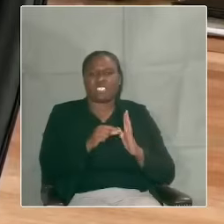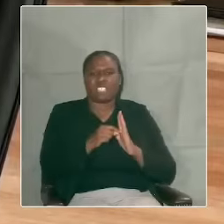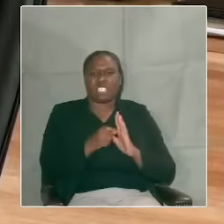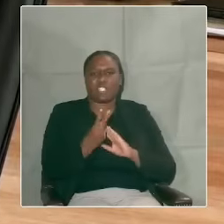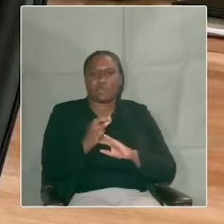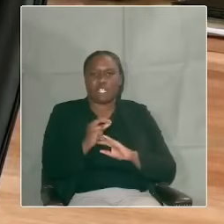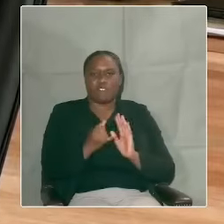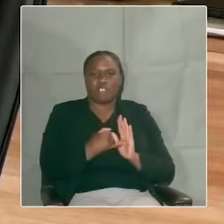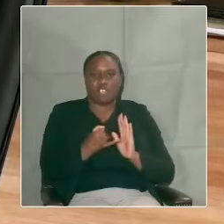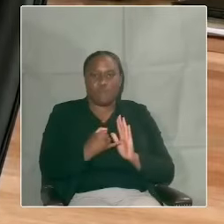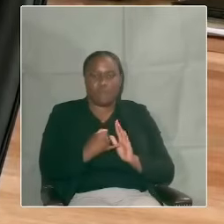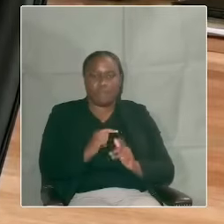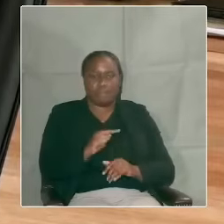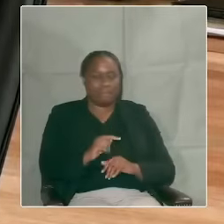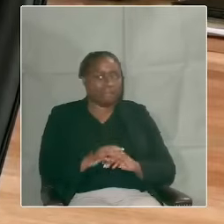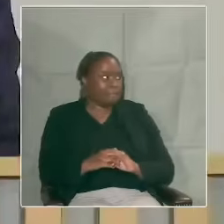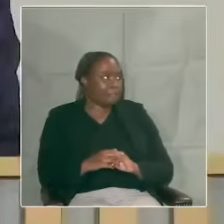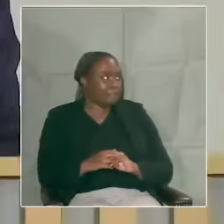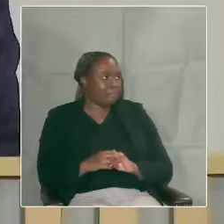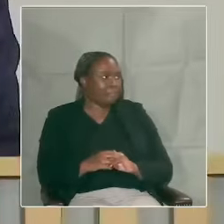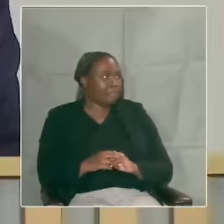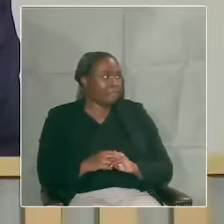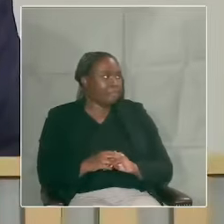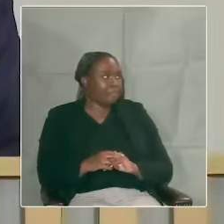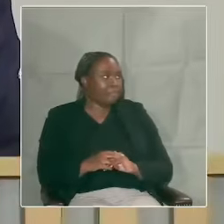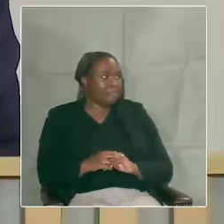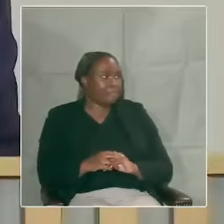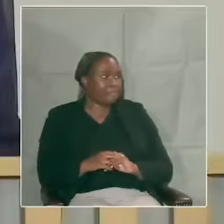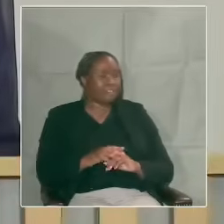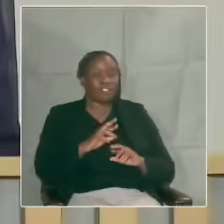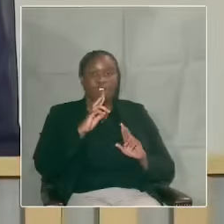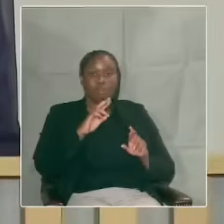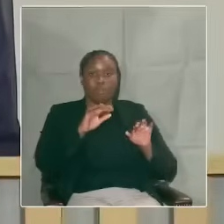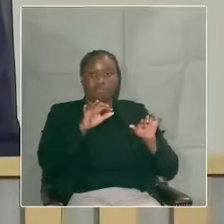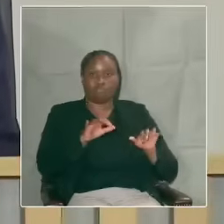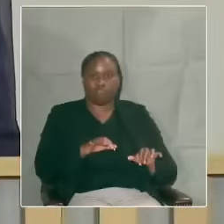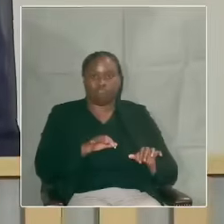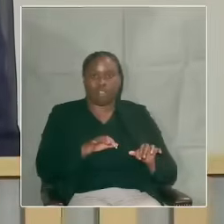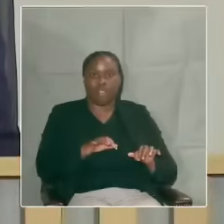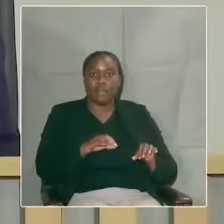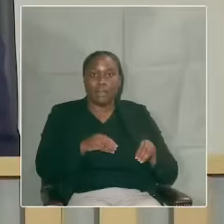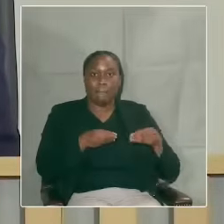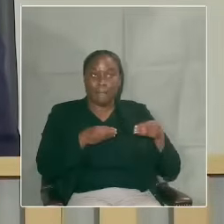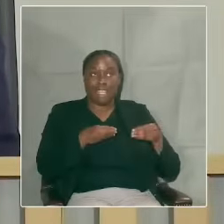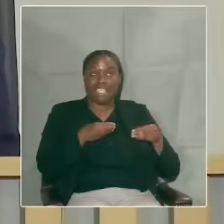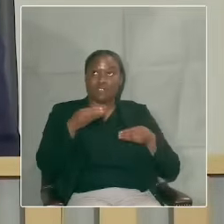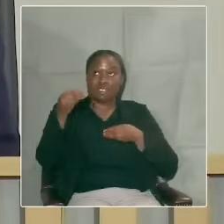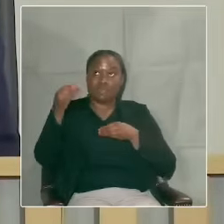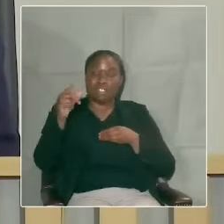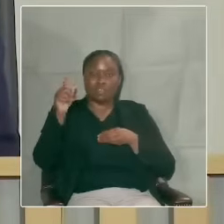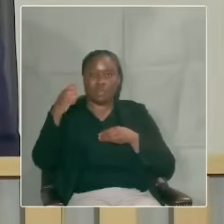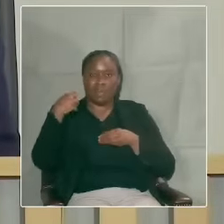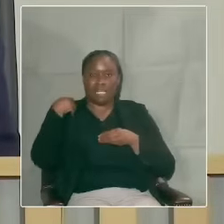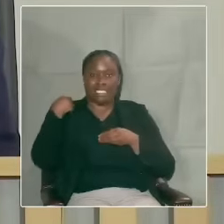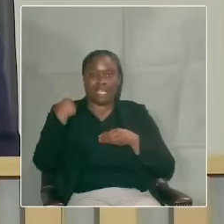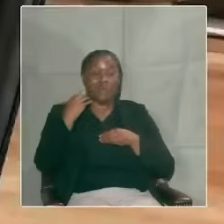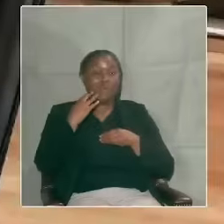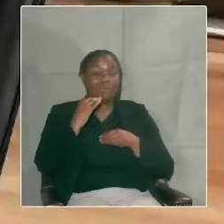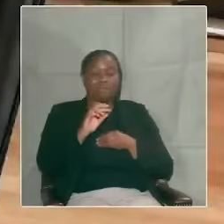20th of January, 2025, that was then prepared and you submitted to the minister on the